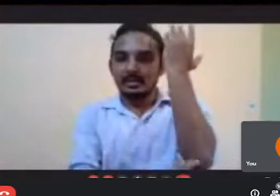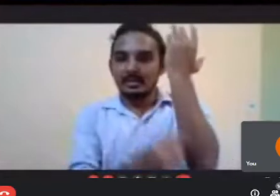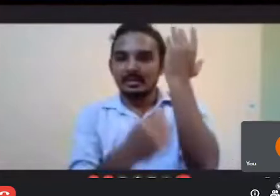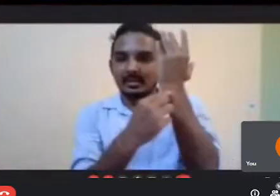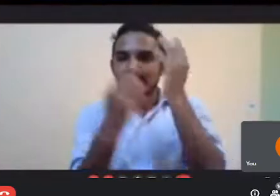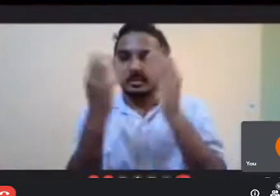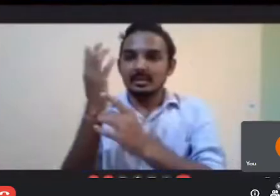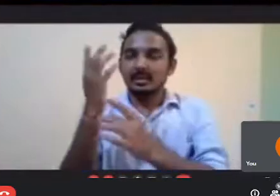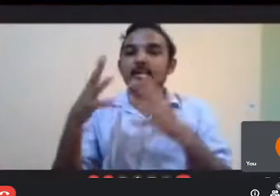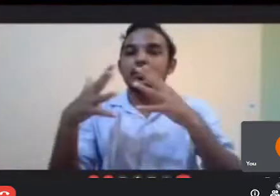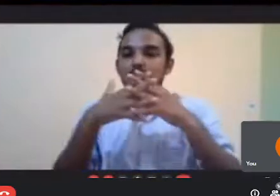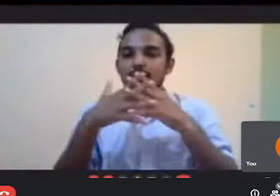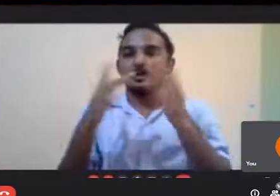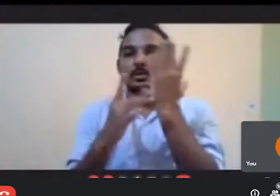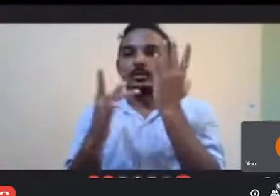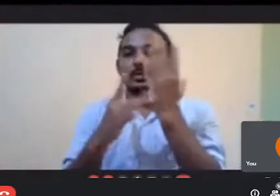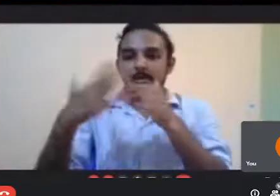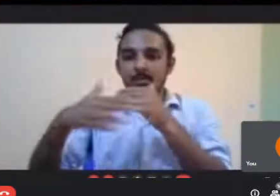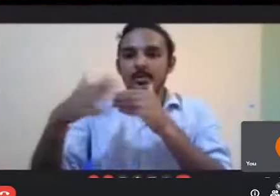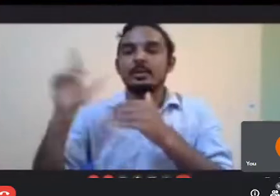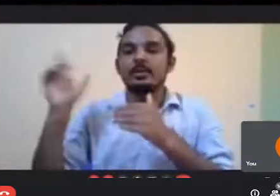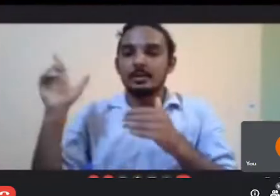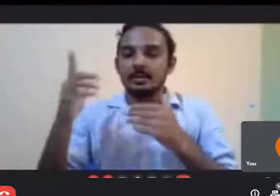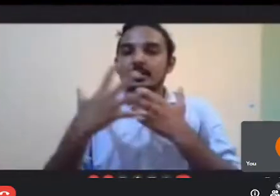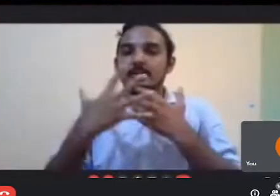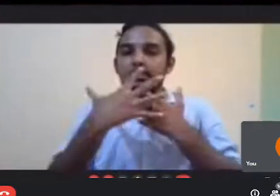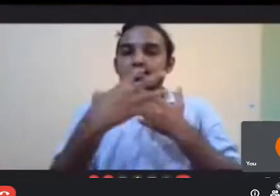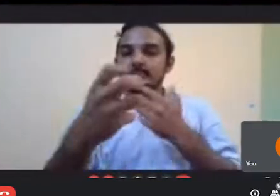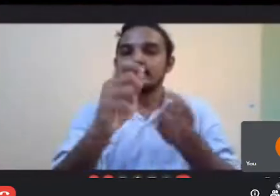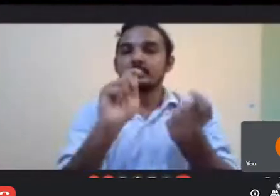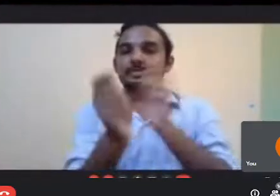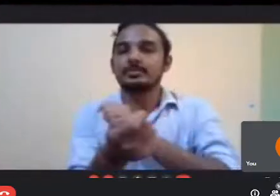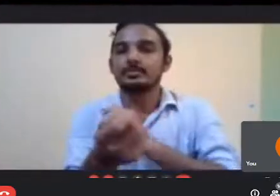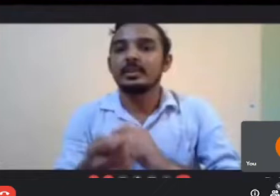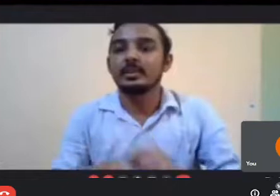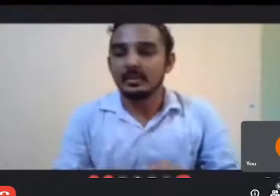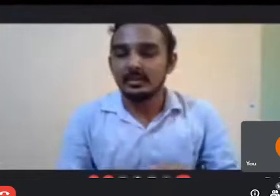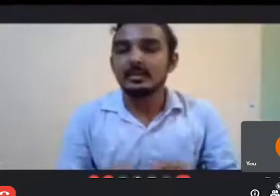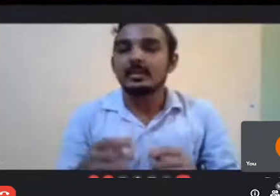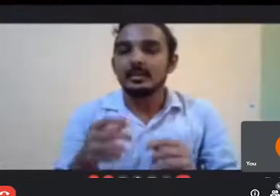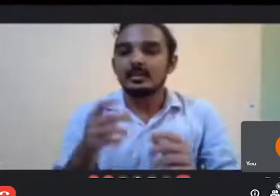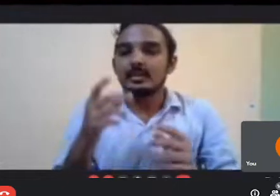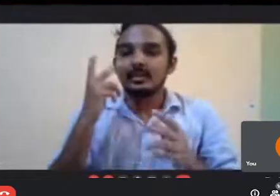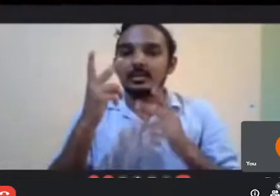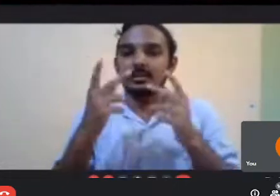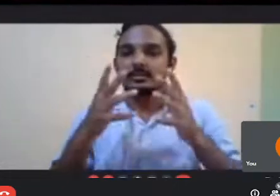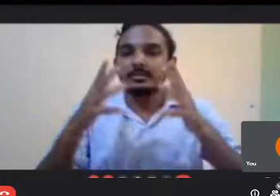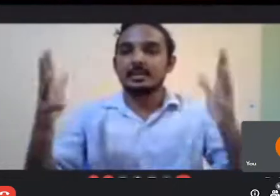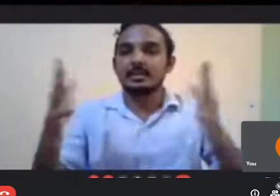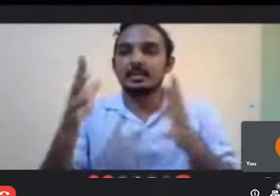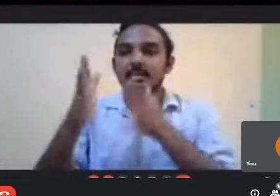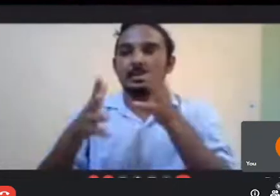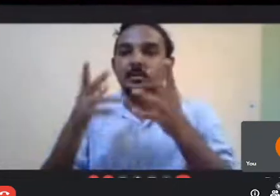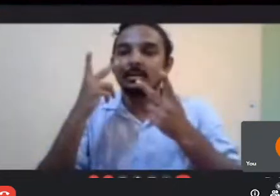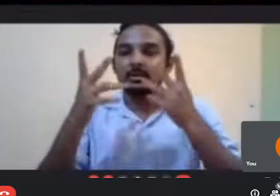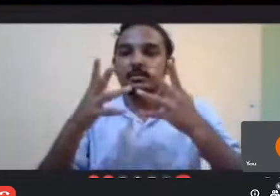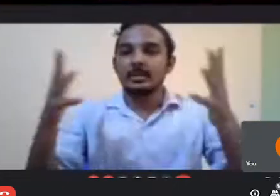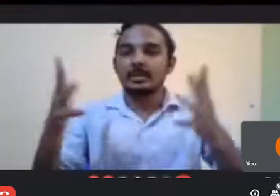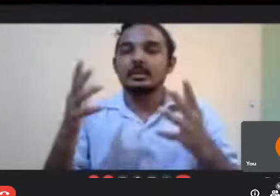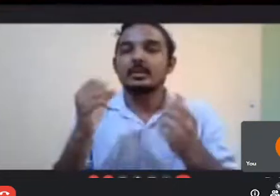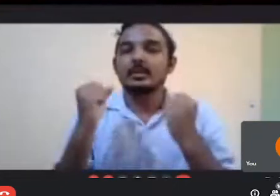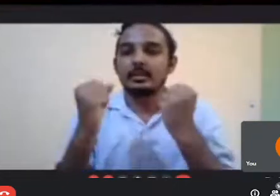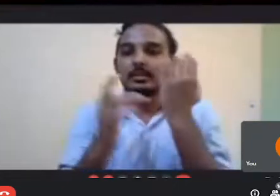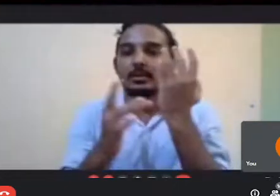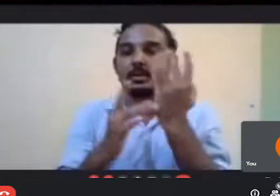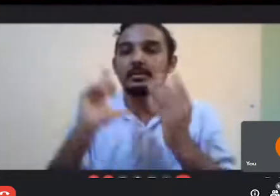So he says that, you know, this has been tried by people wearing bio, plugs and stuff like that, and avatar, an avatar having